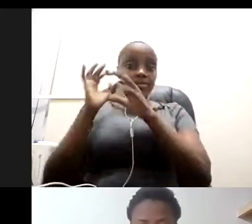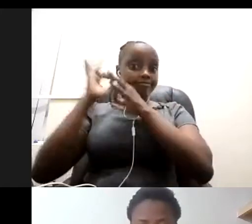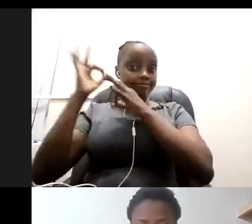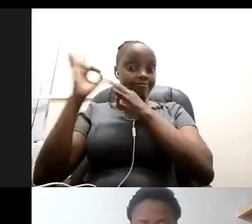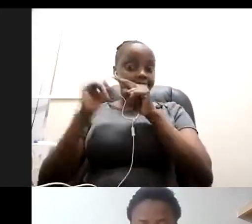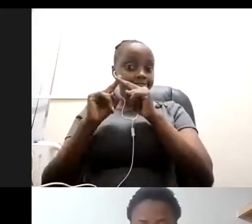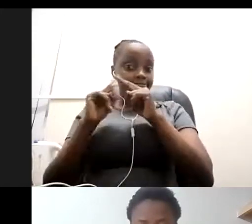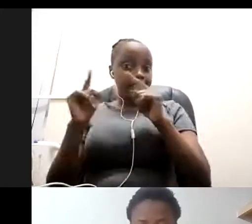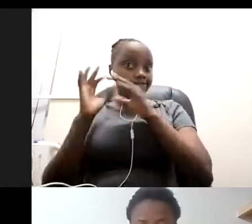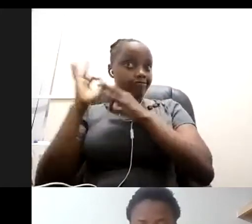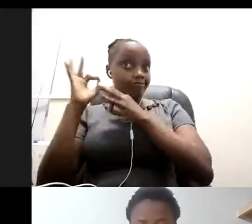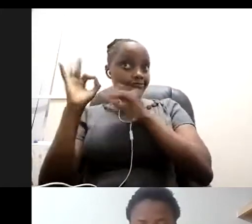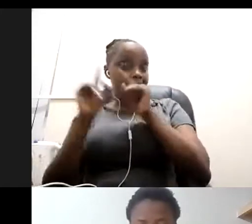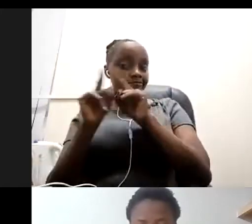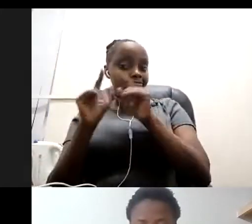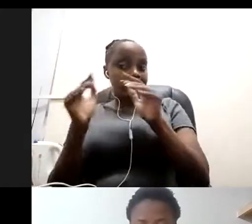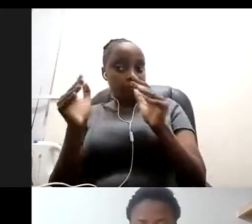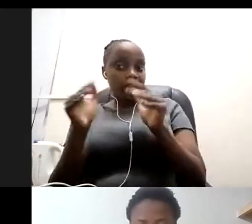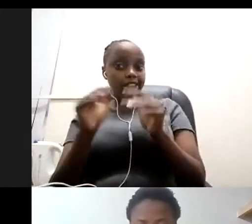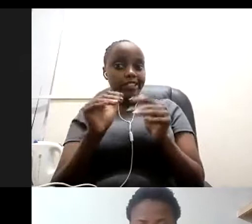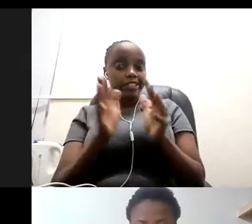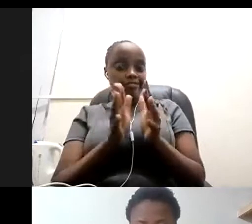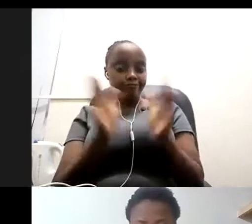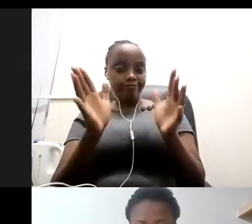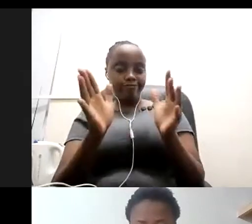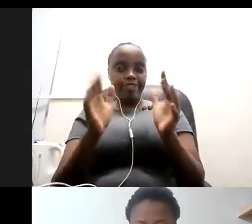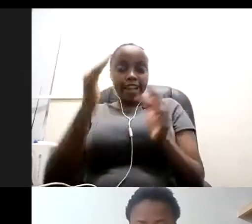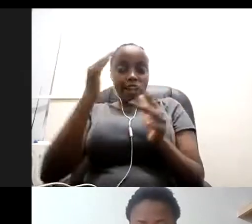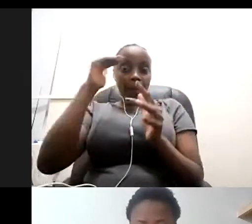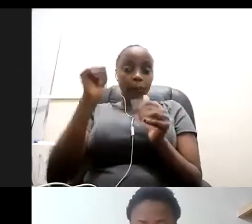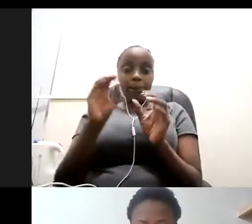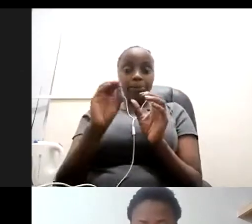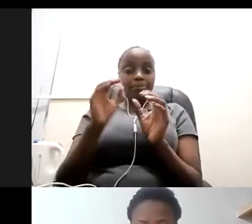also the main channel if I muted it, so I don't know why.